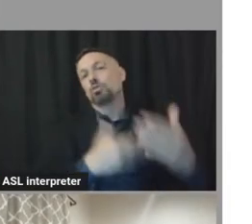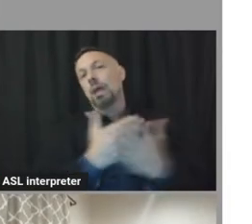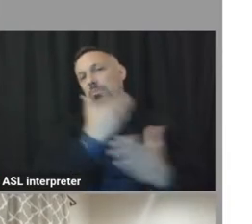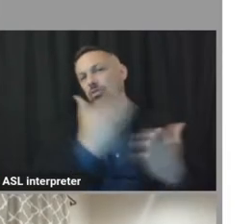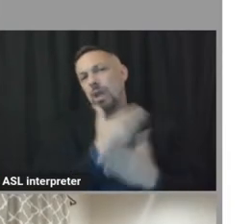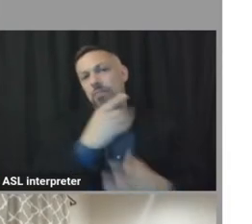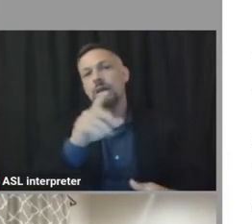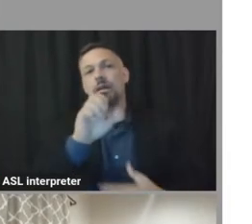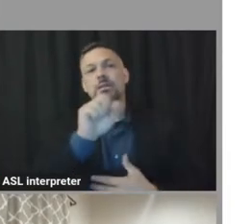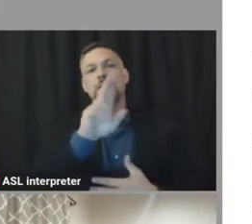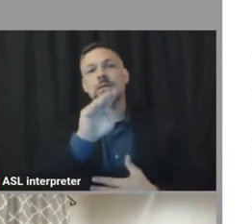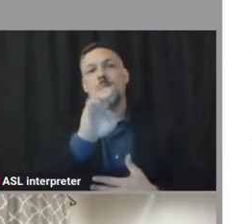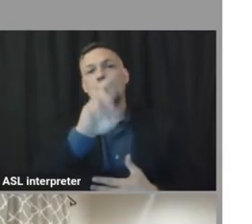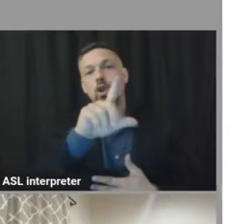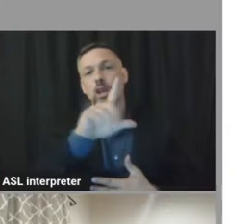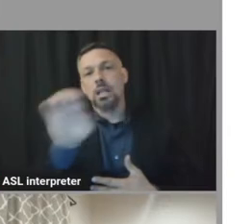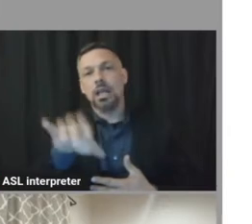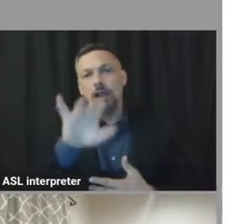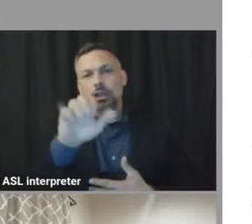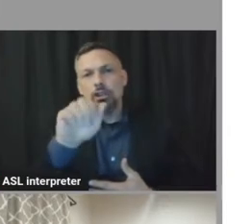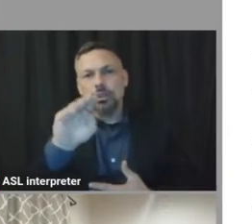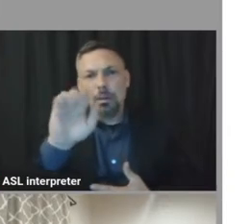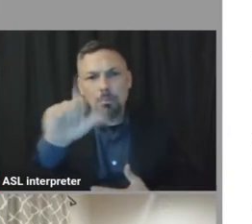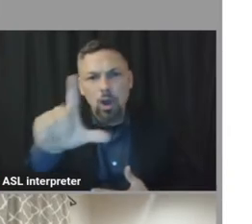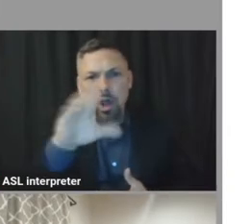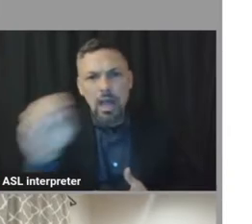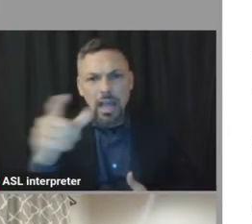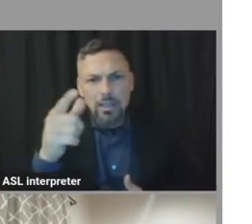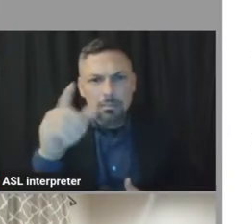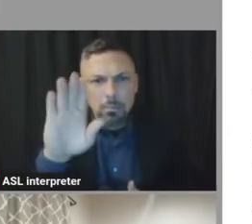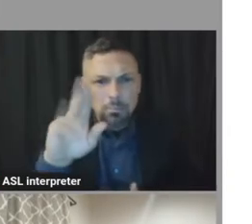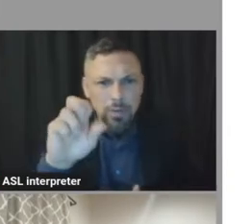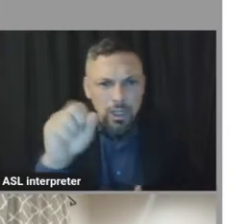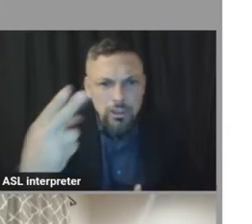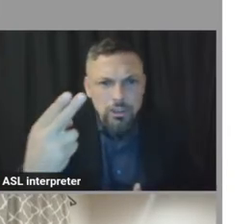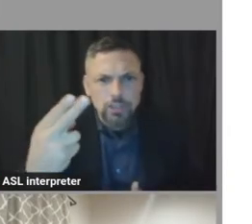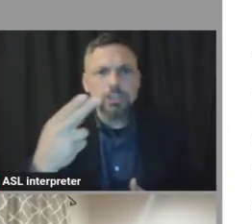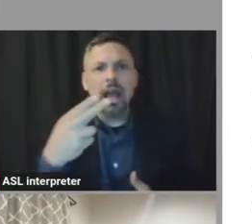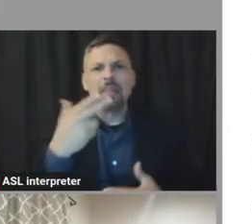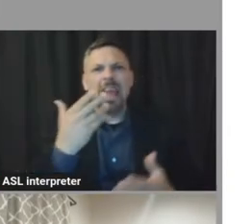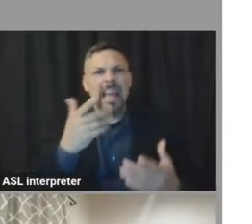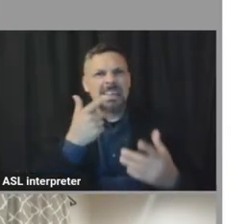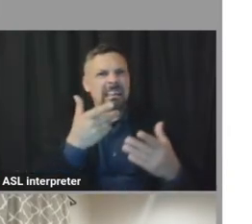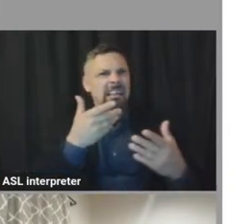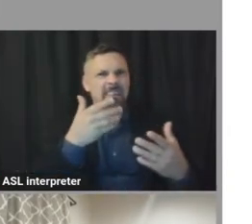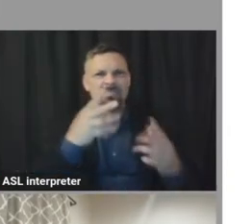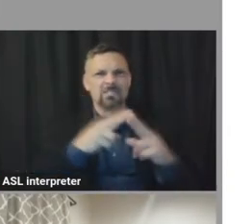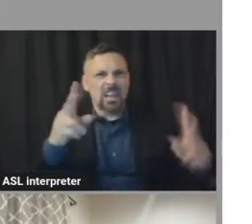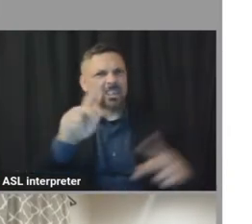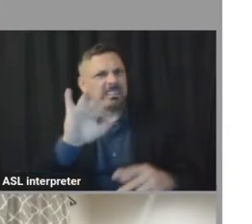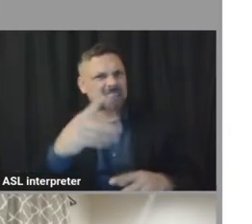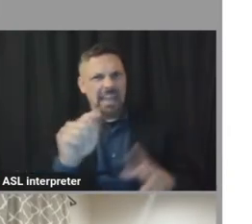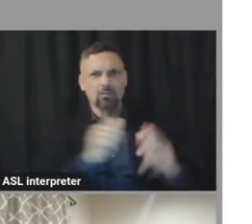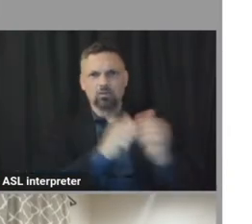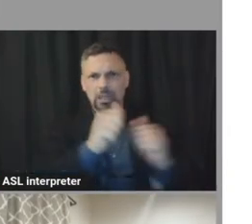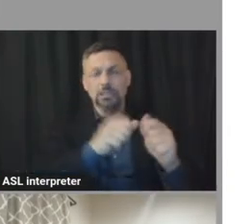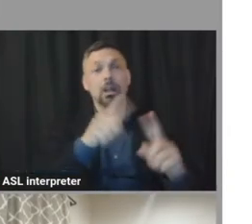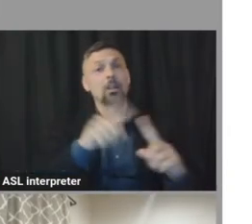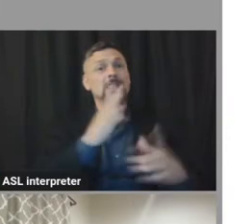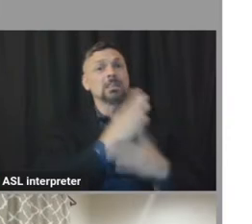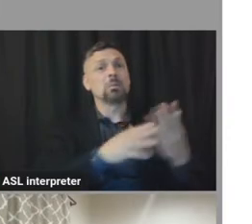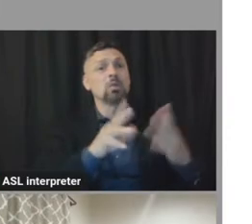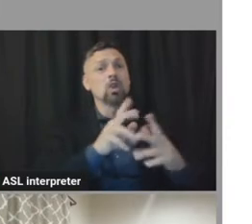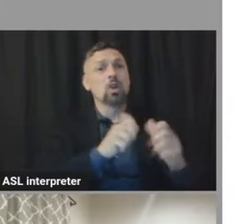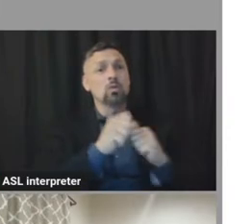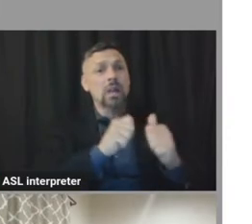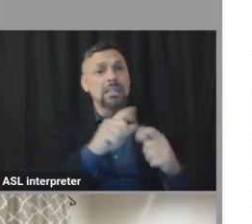Summer Lee, Jamal Bowman, and Cori Bush, who have some of the closest races in their primaries. Summer Lee's race is the first one, and